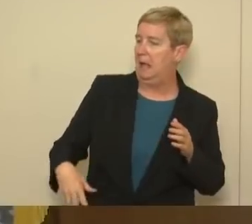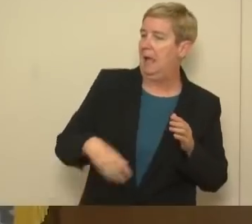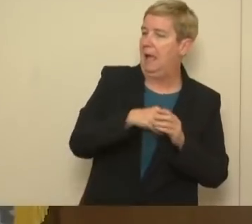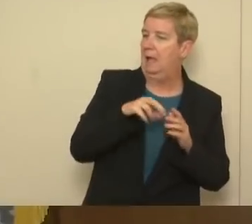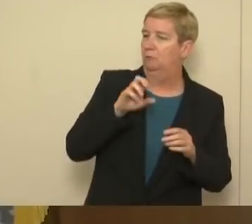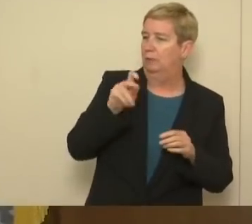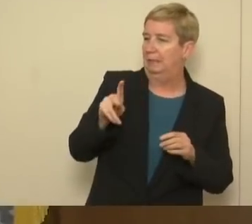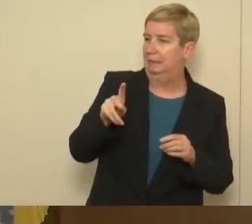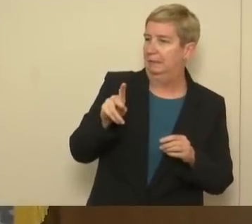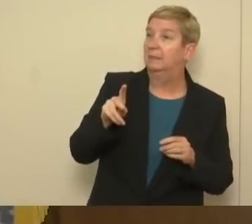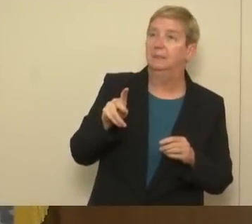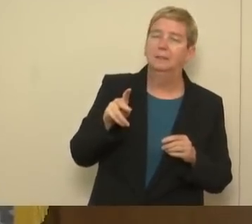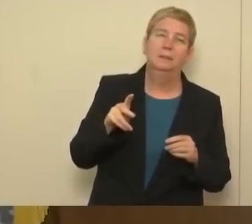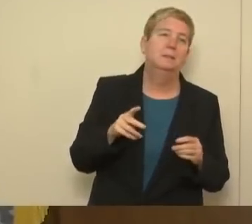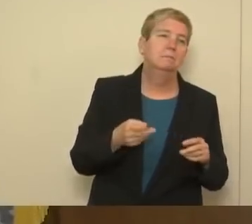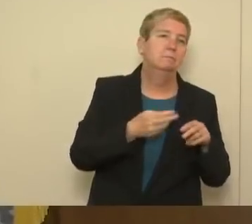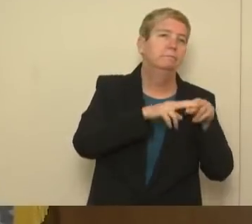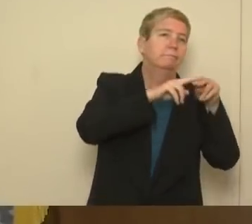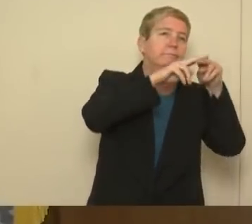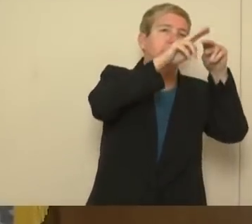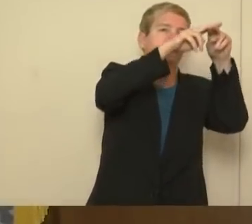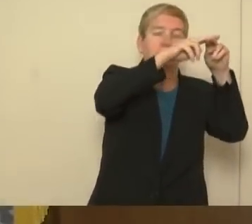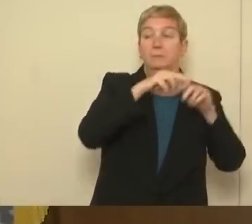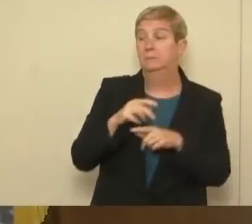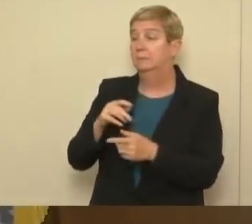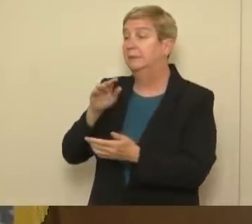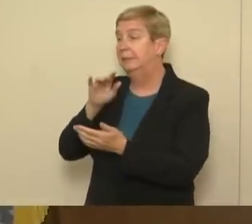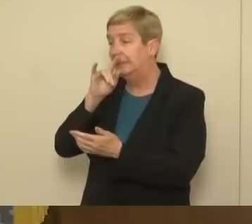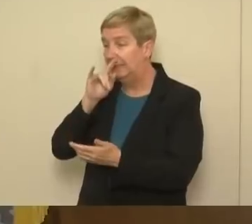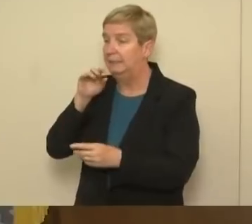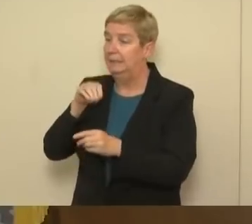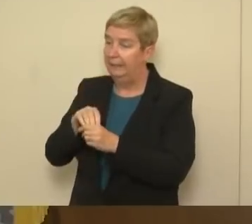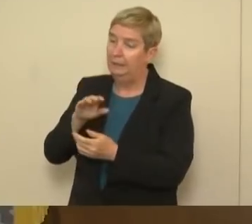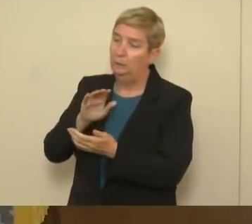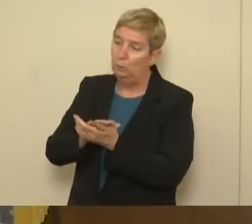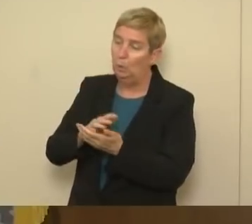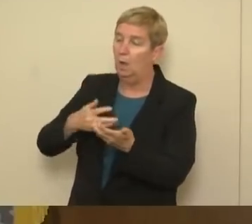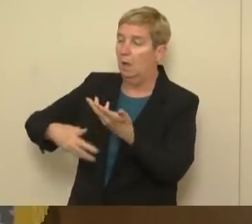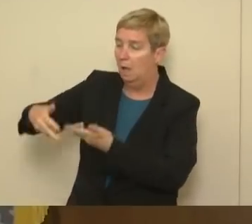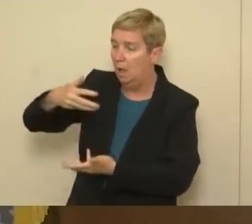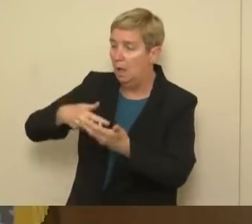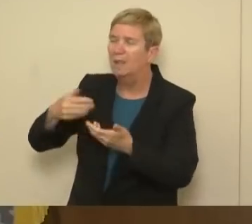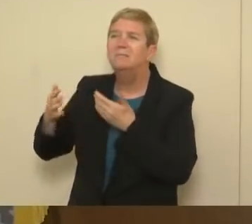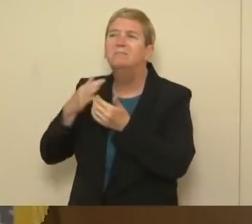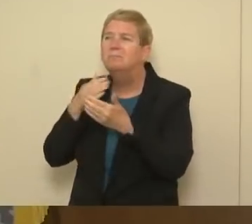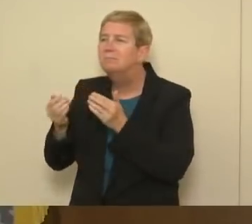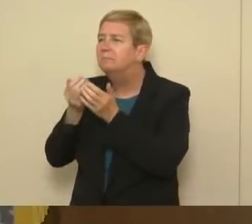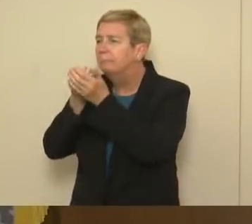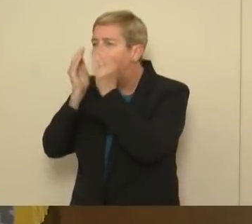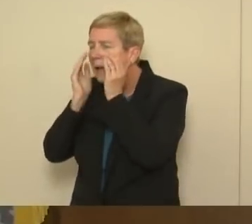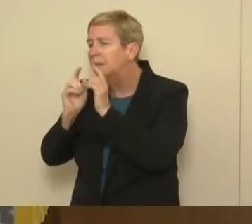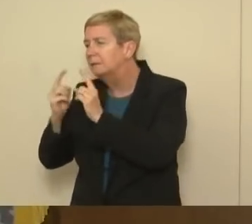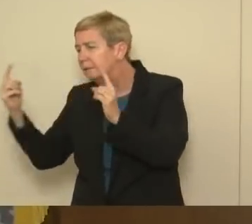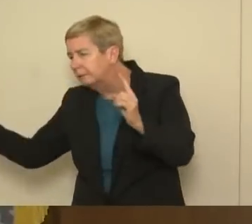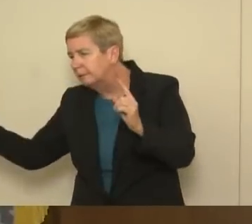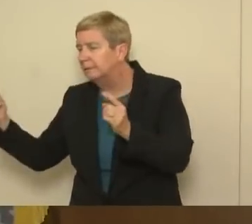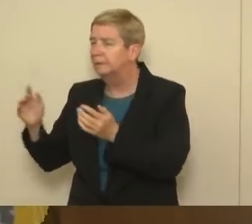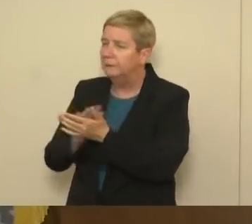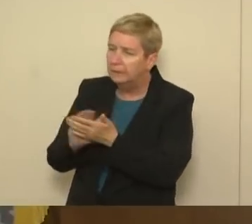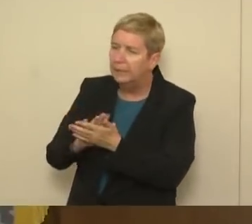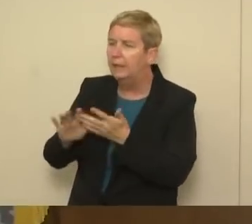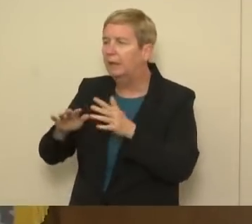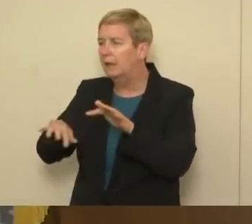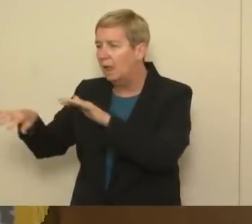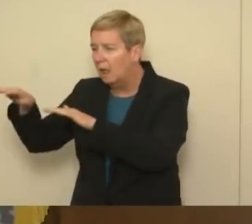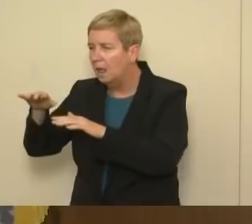duration, populations that are in close contact even with social distancing requirements and COVID safe practices, and